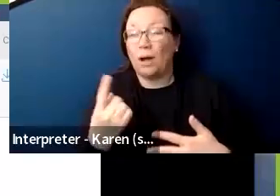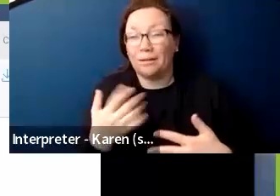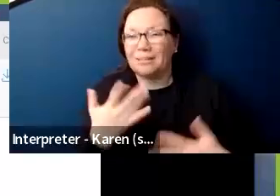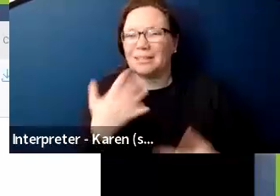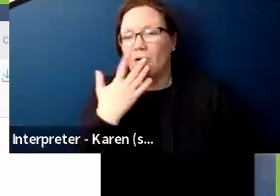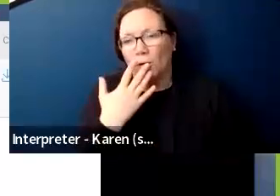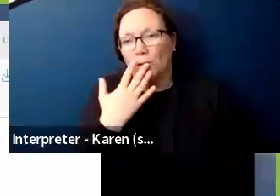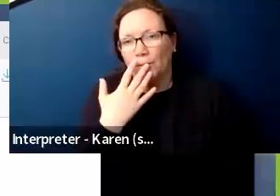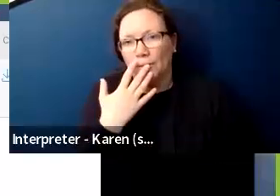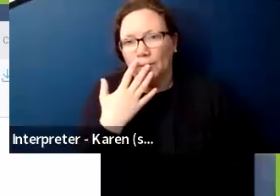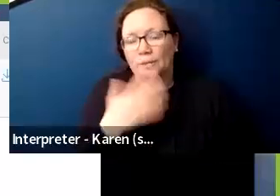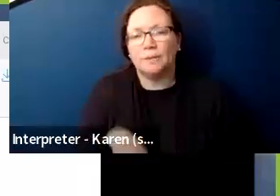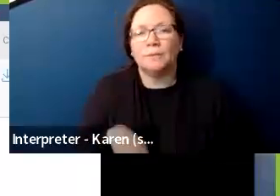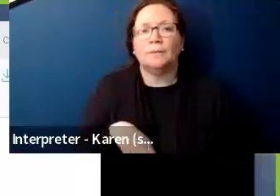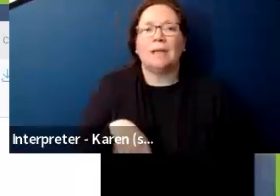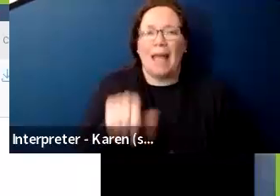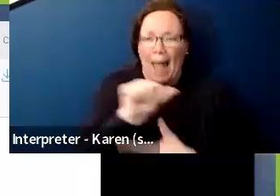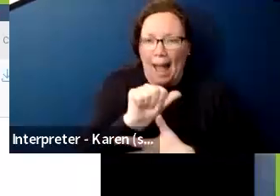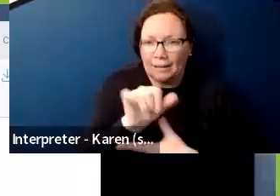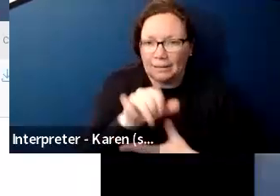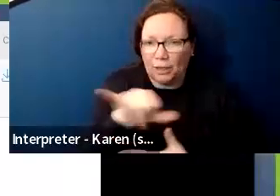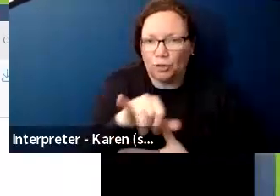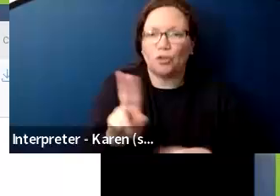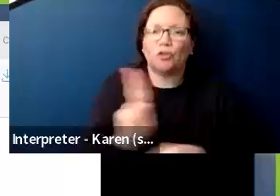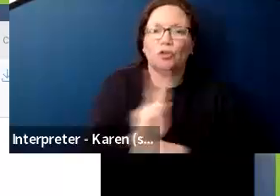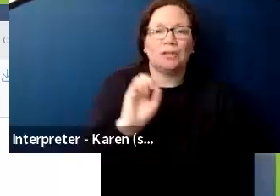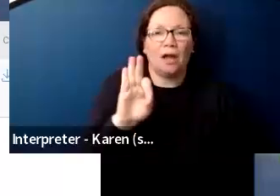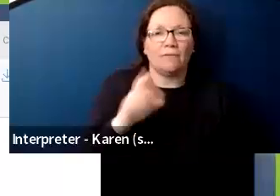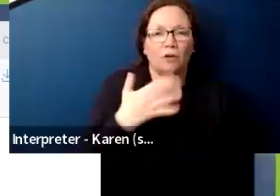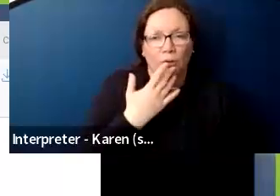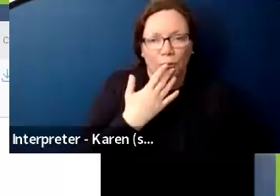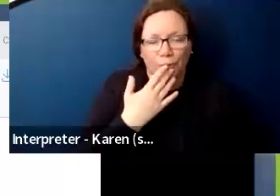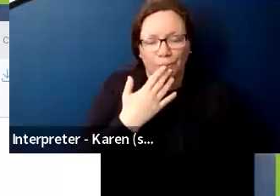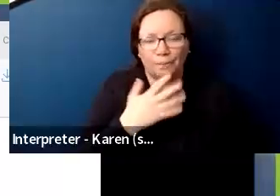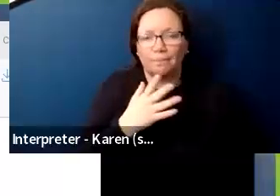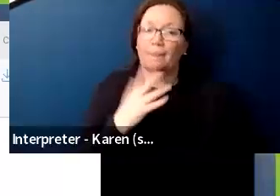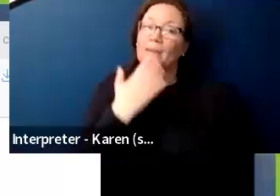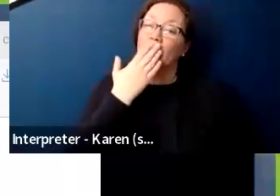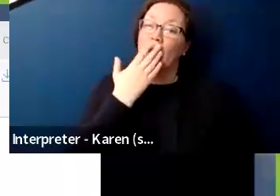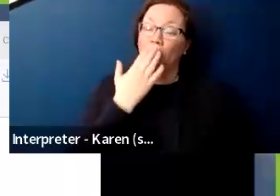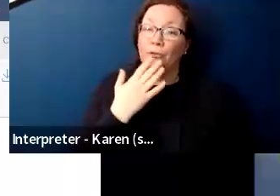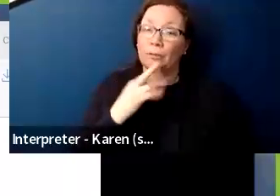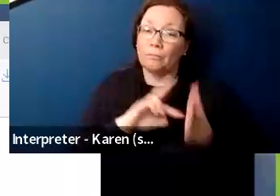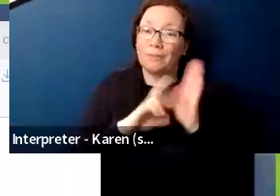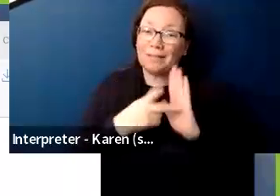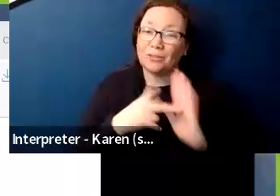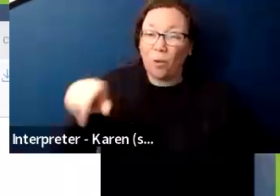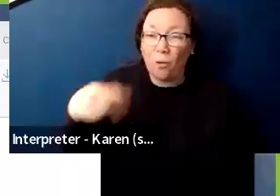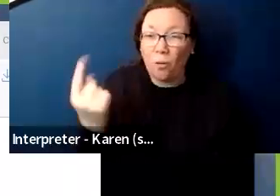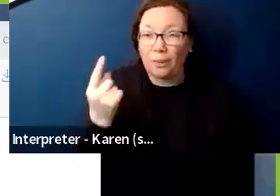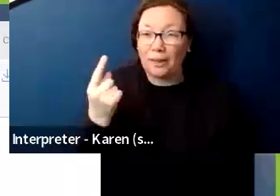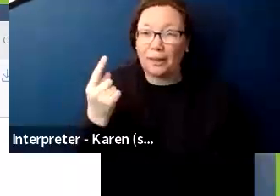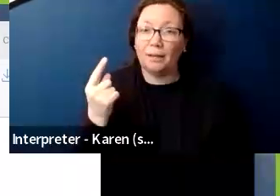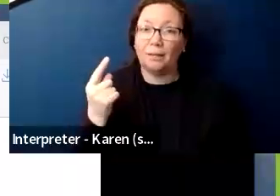So an A standard is use of color, and we'll talk about this, that color is not used as the only visual means of